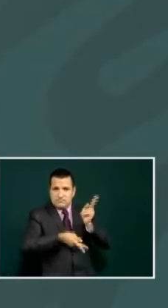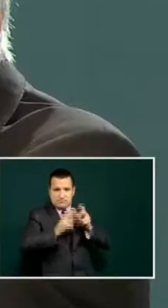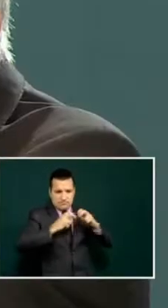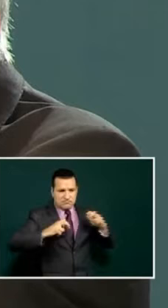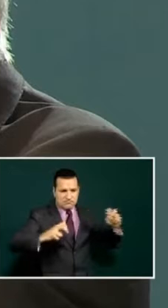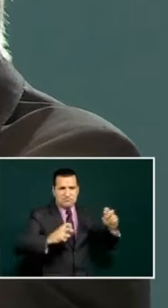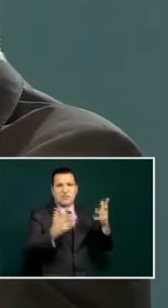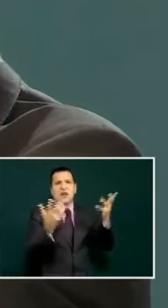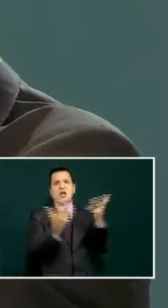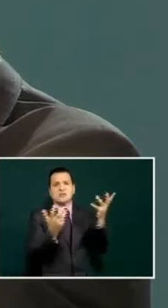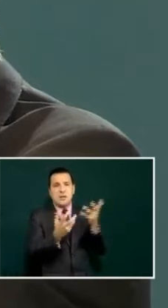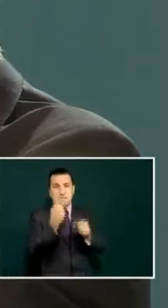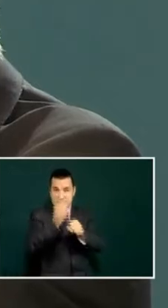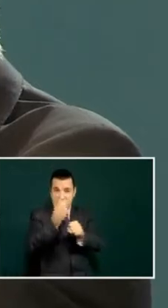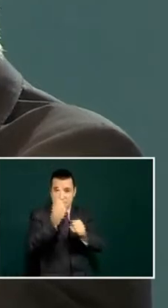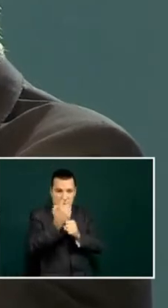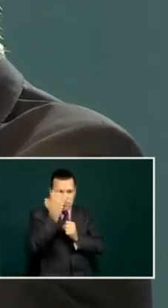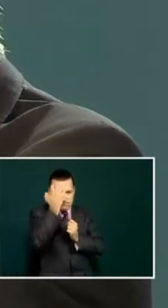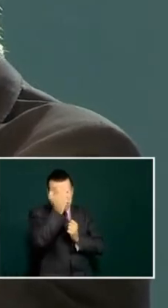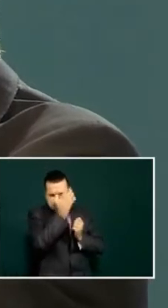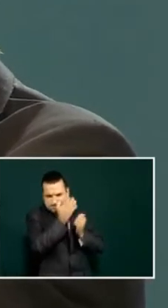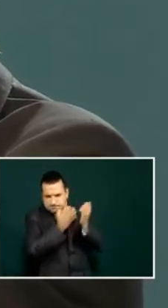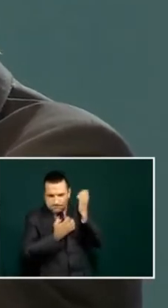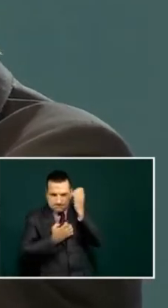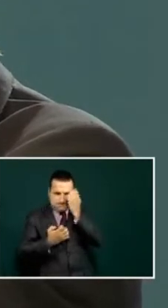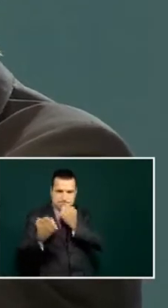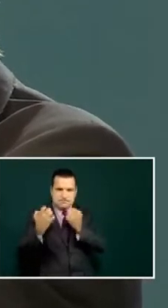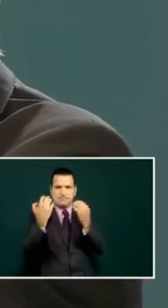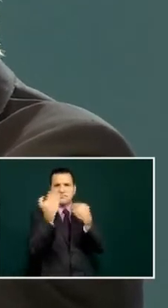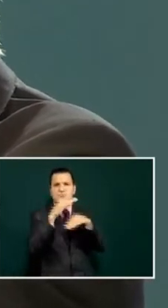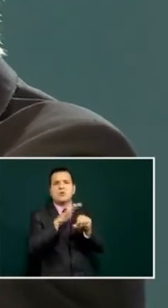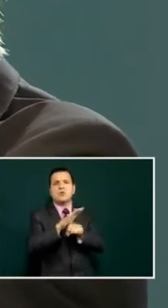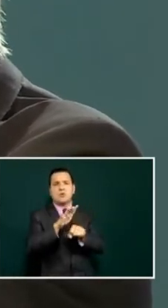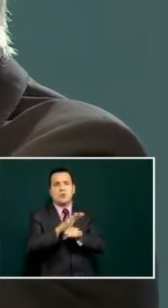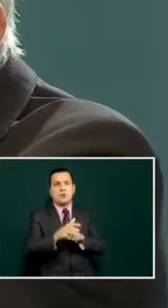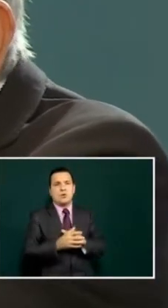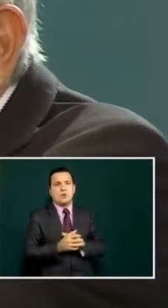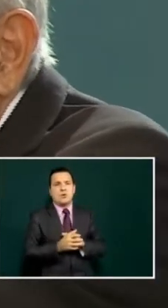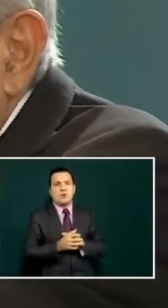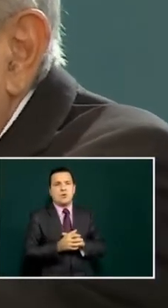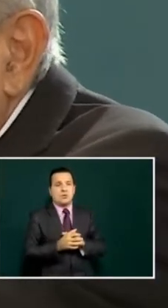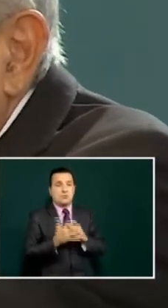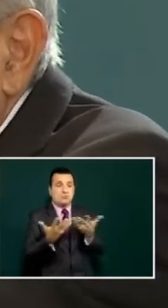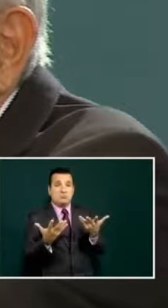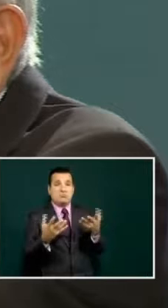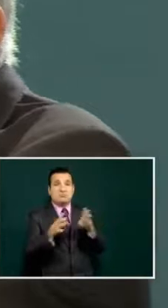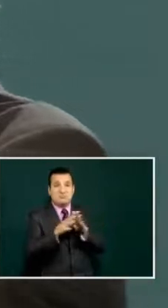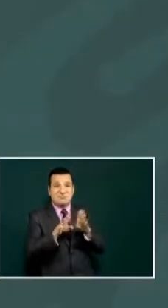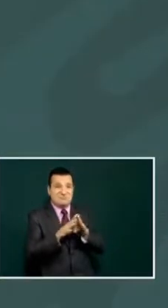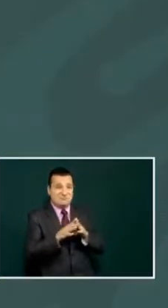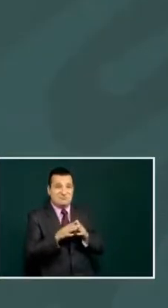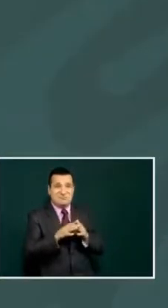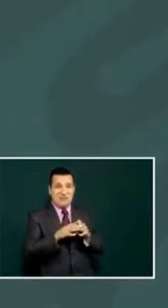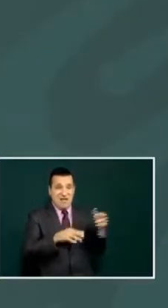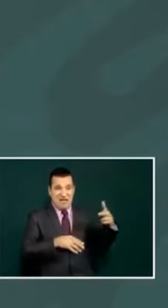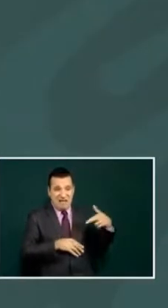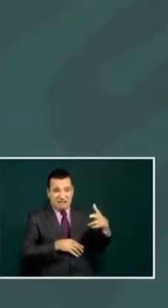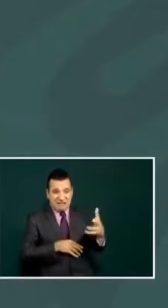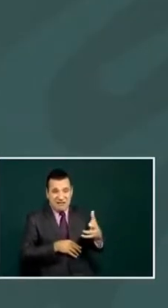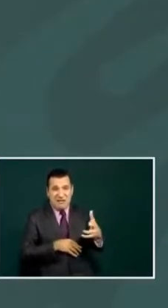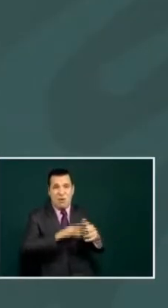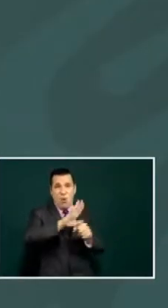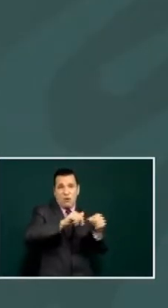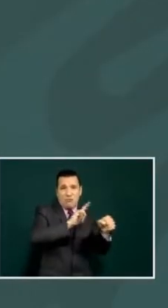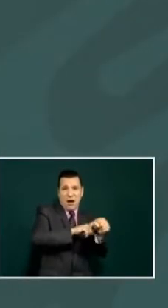having evaluation regarding the damages in